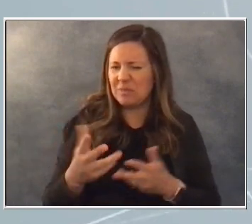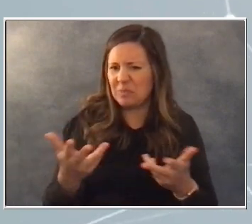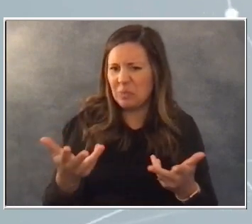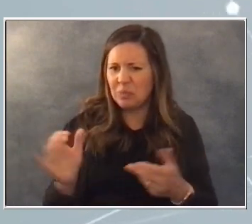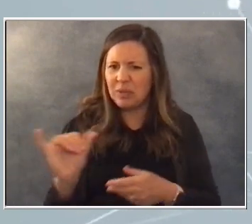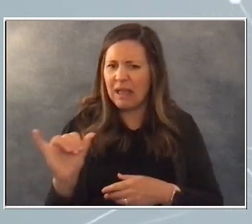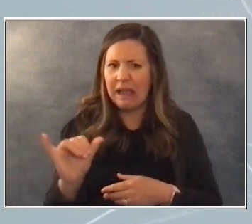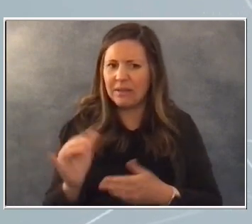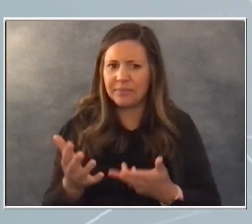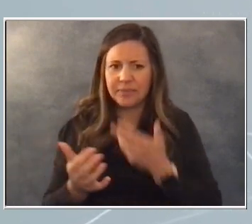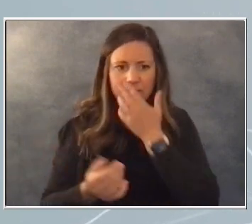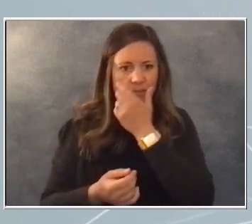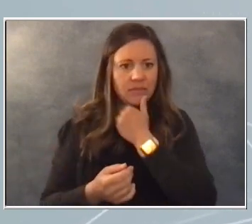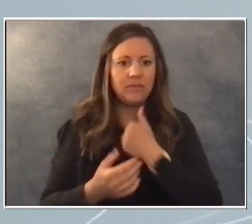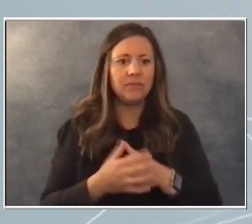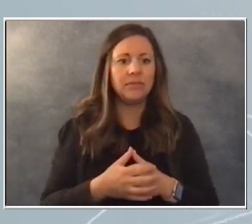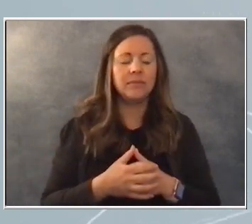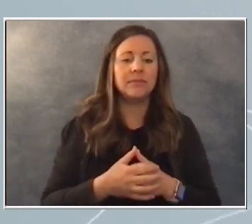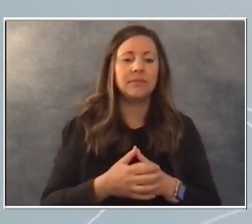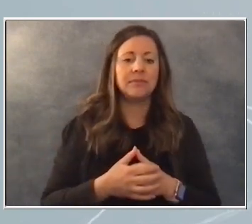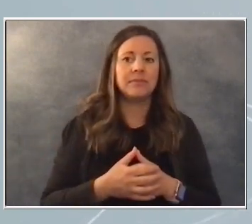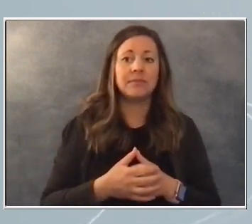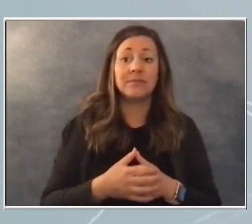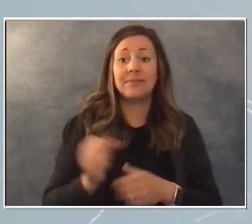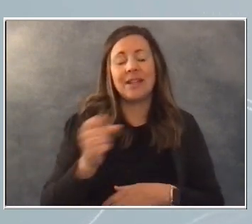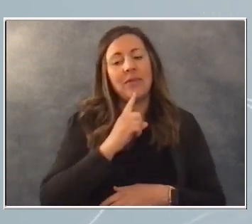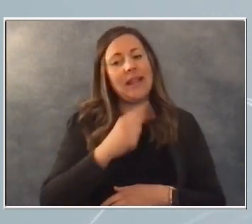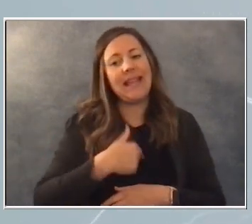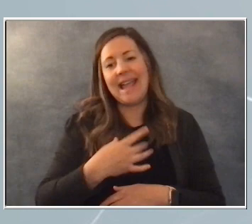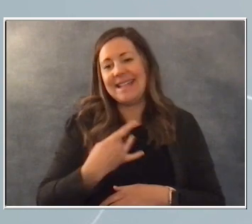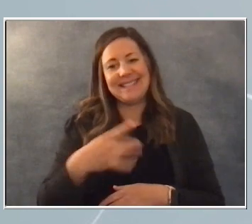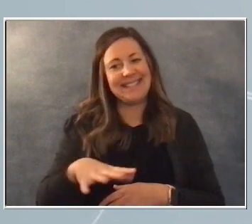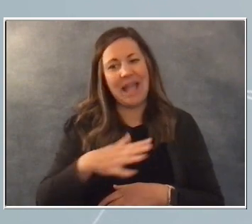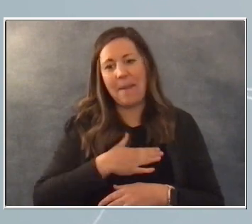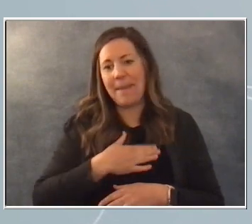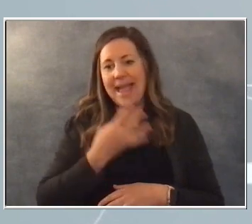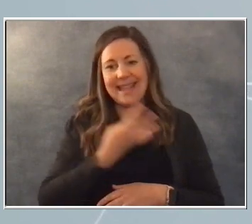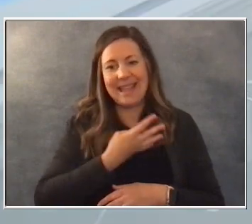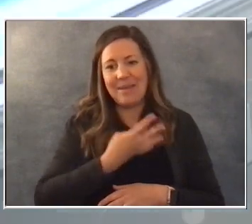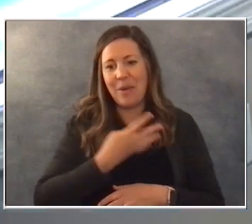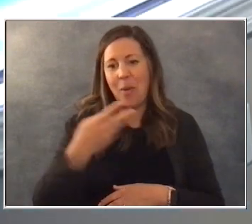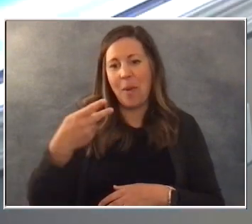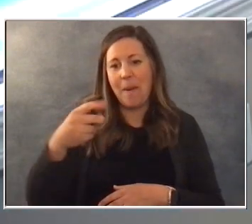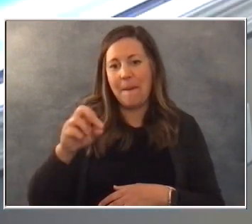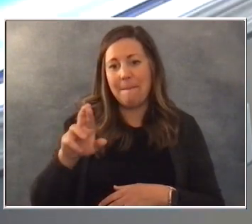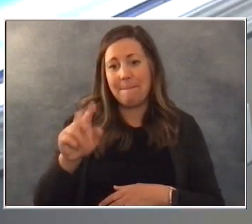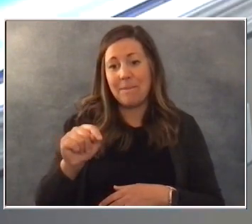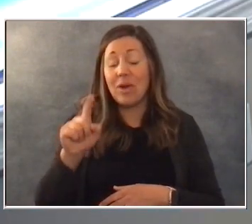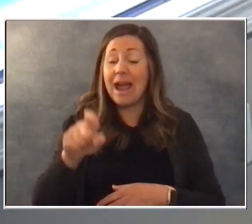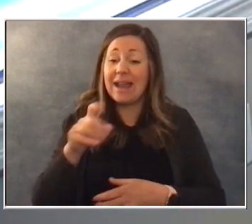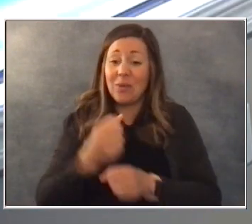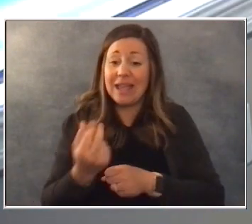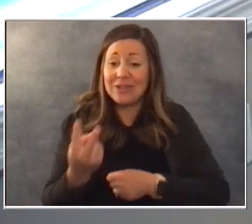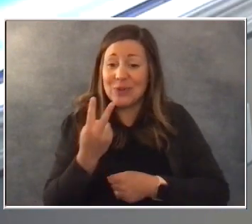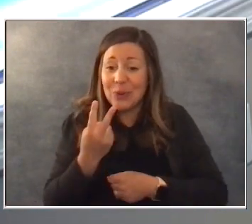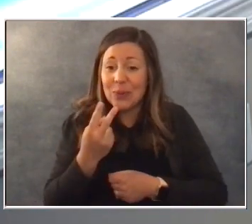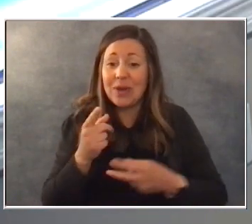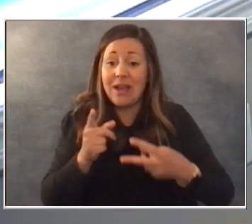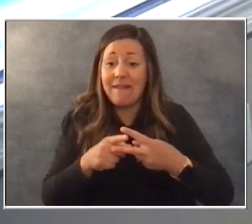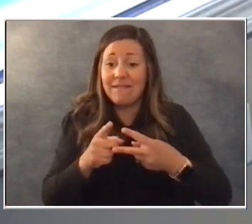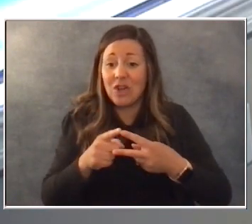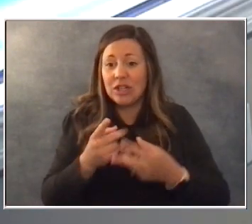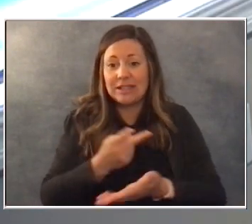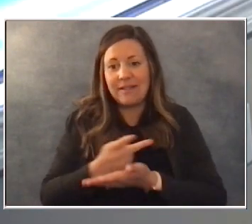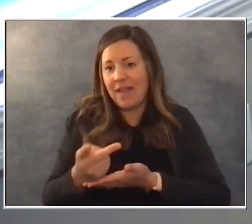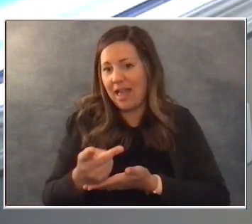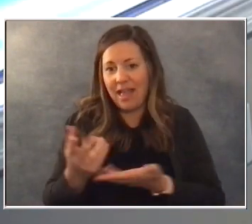that? I really didn't like my chemo port. I actually had to get two. My first one didn't go very